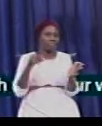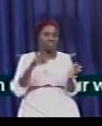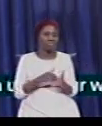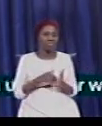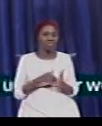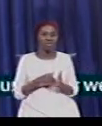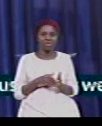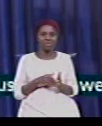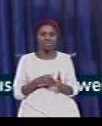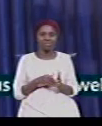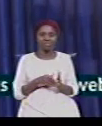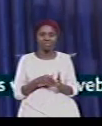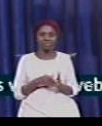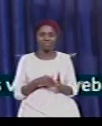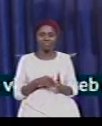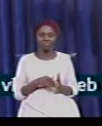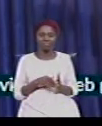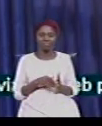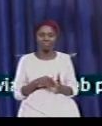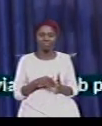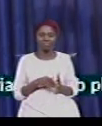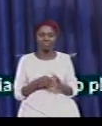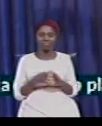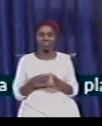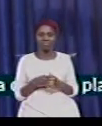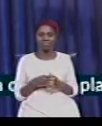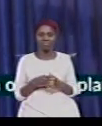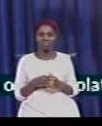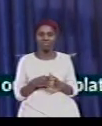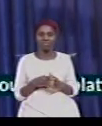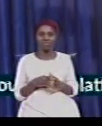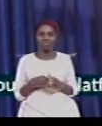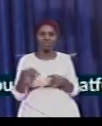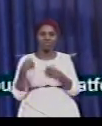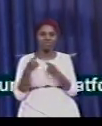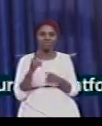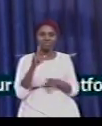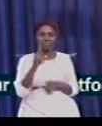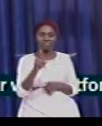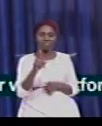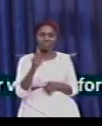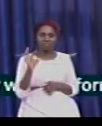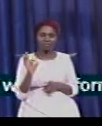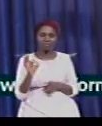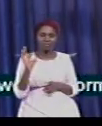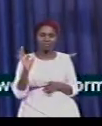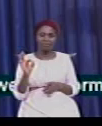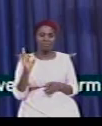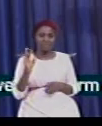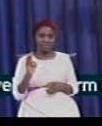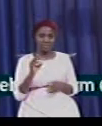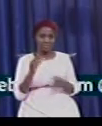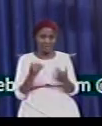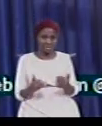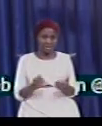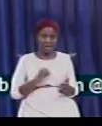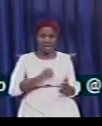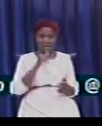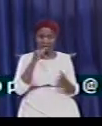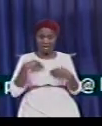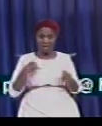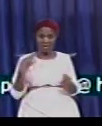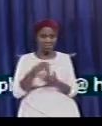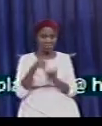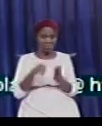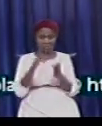that killed my mother in 1997. By the grace of God, I am healed of this disease. Thank you,